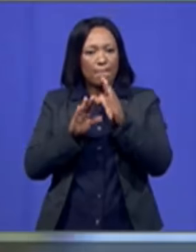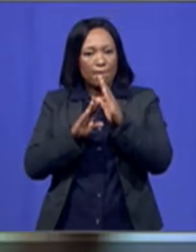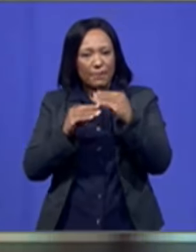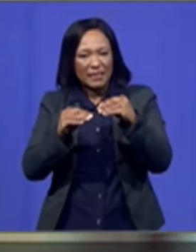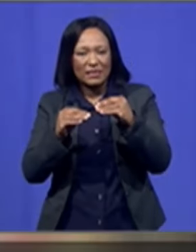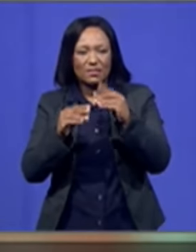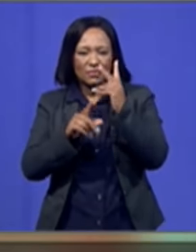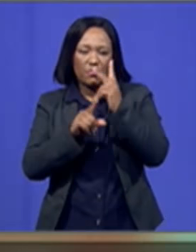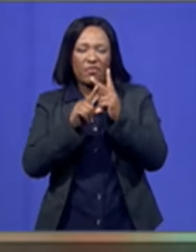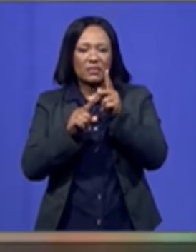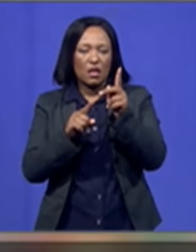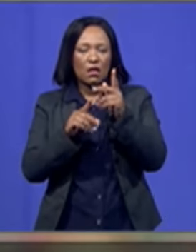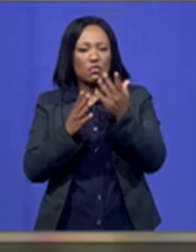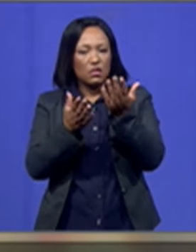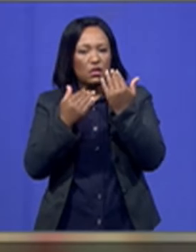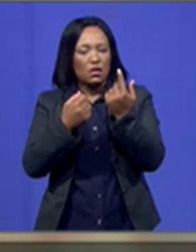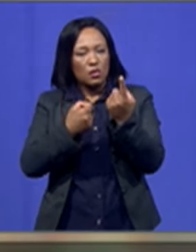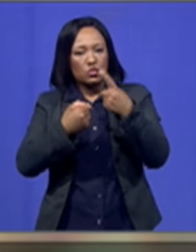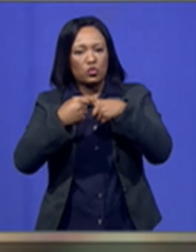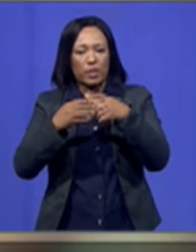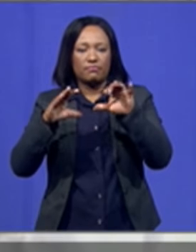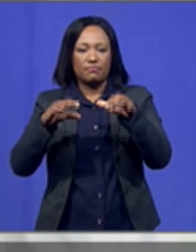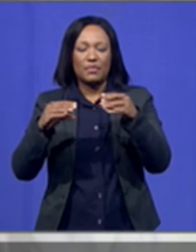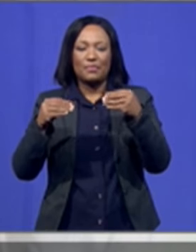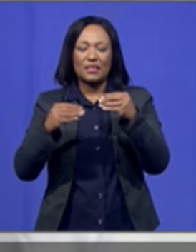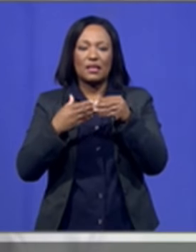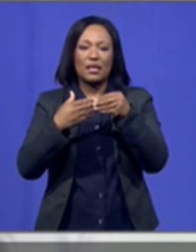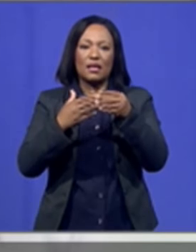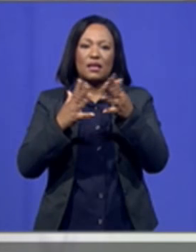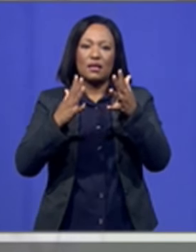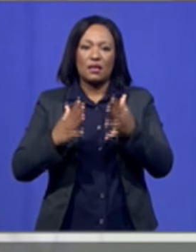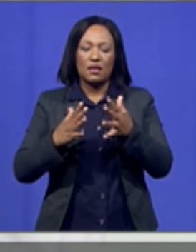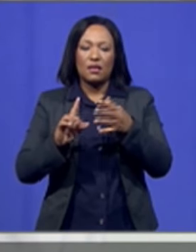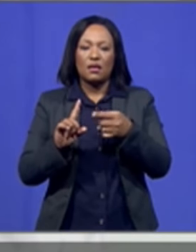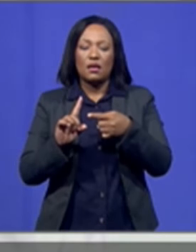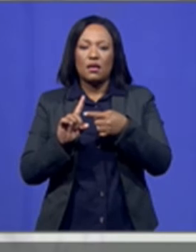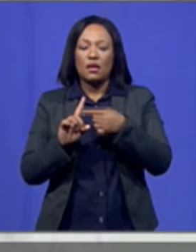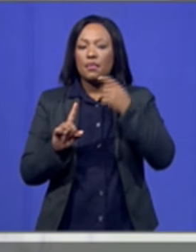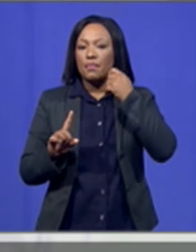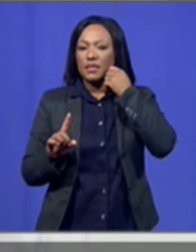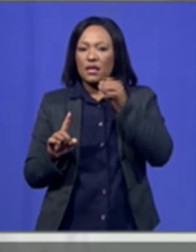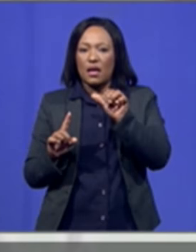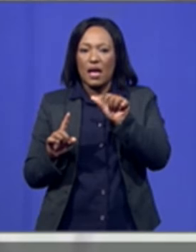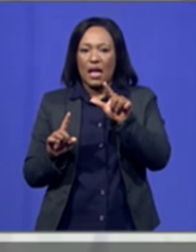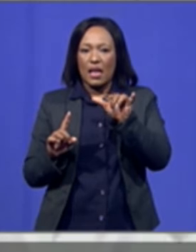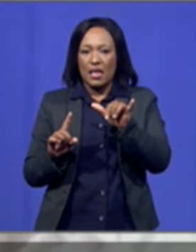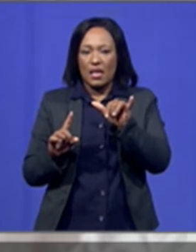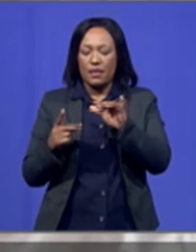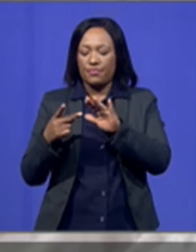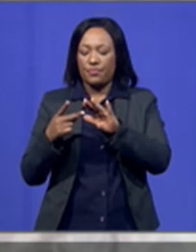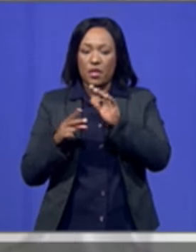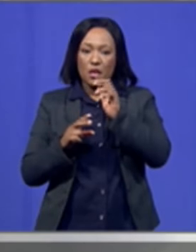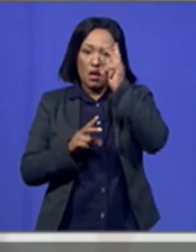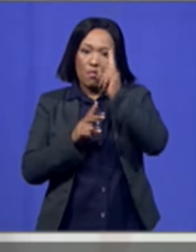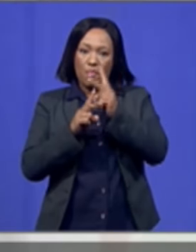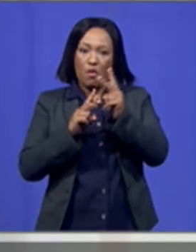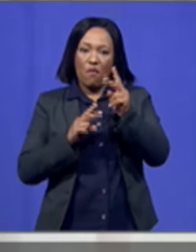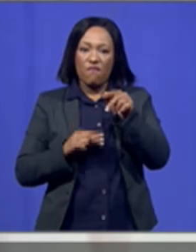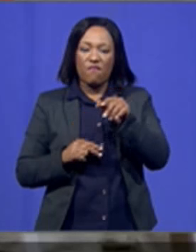welcome the mobilization of African business leaders, including Mr. Aliko Dangote, Professor